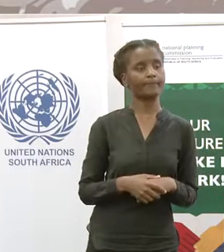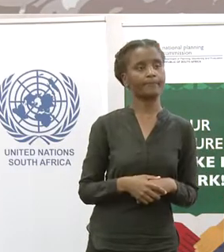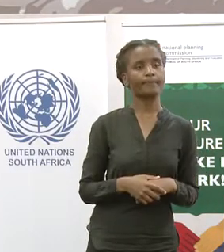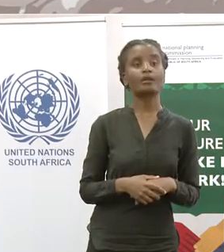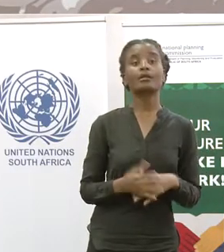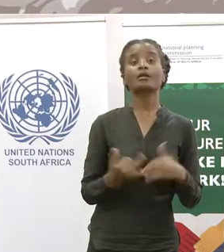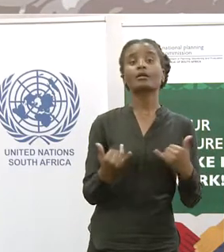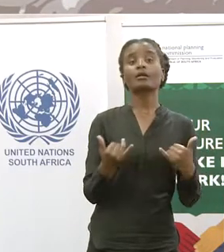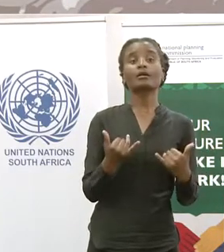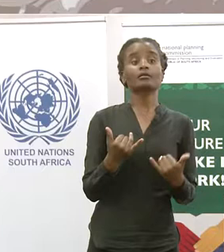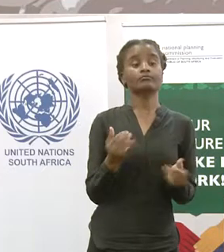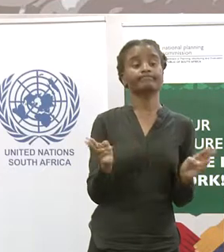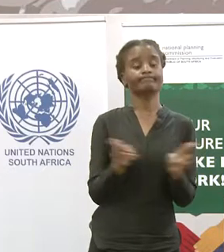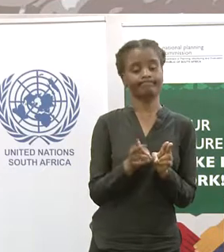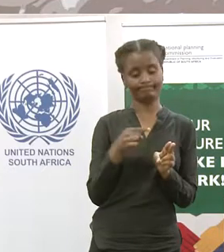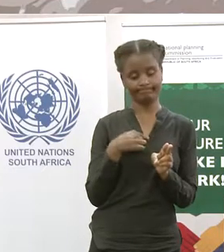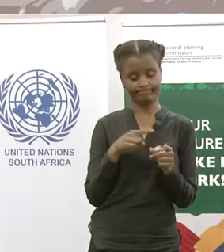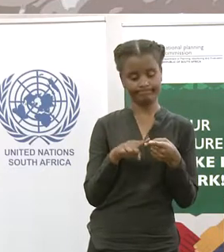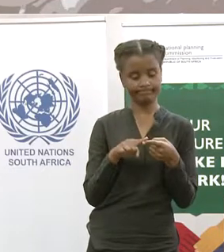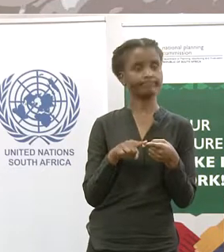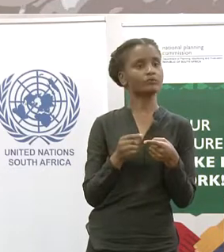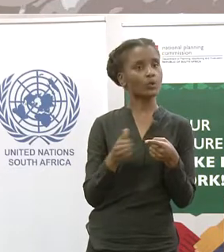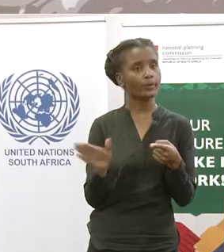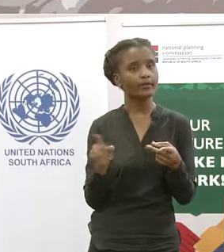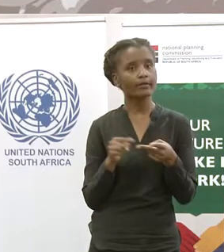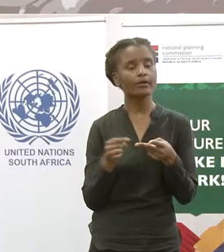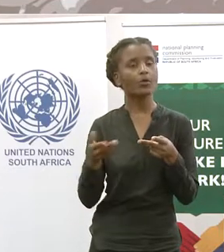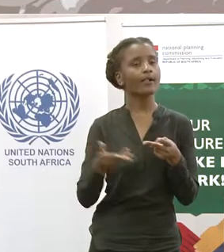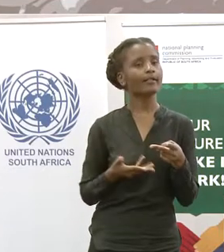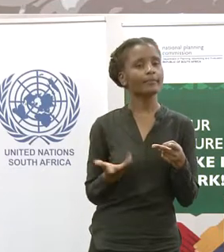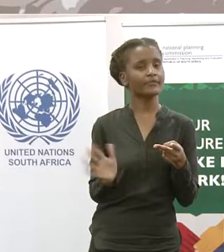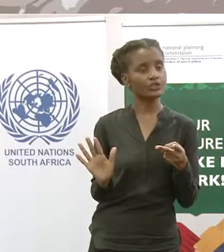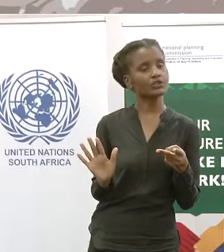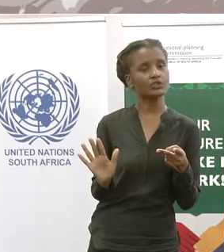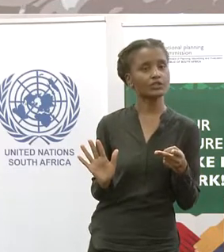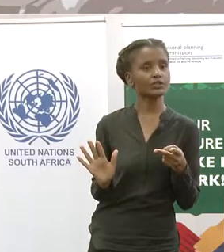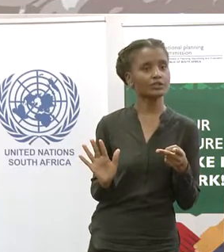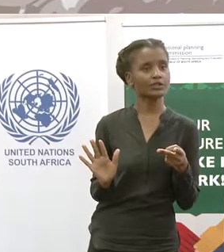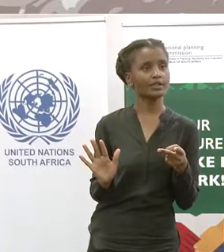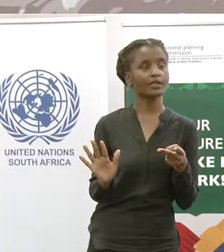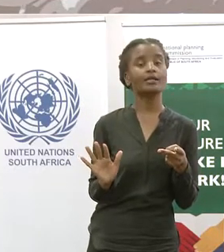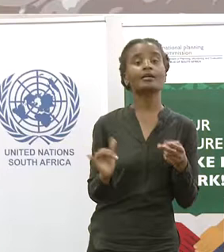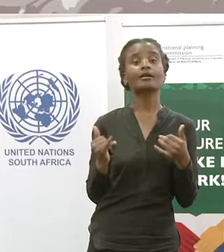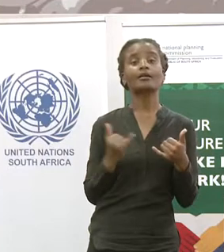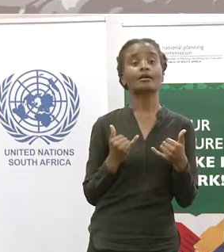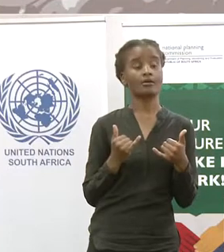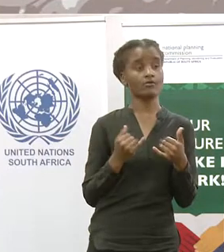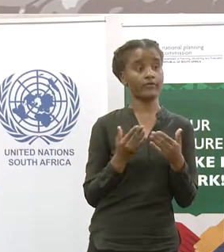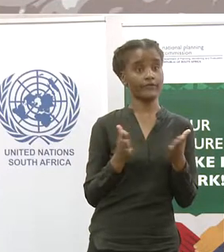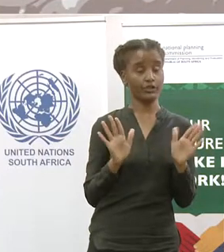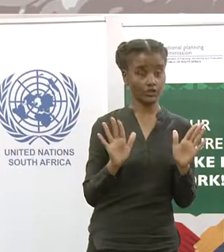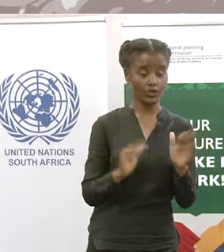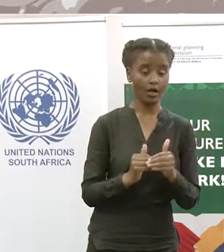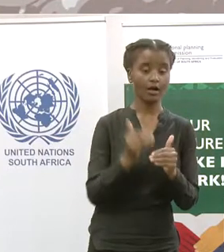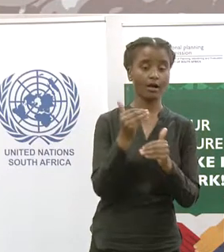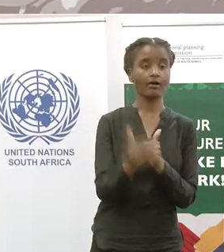I've covered the opening and welcome. We're going to, after this, take opening remarks that we're going to receive from